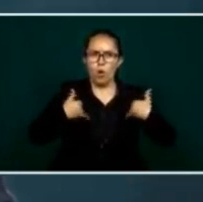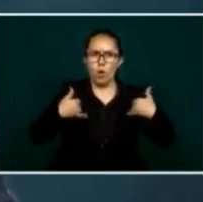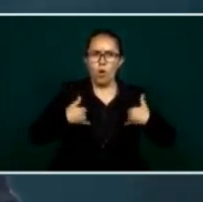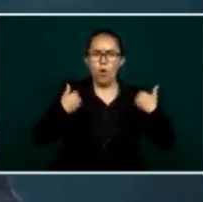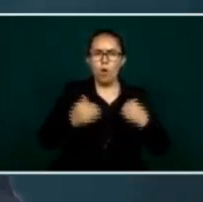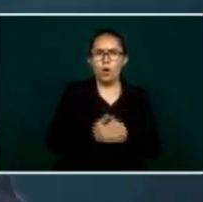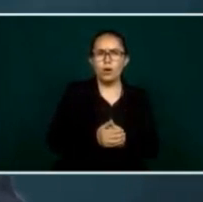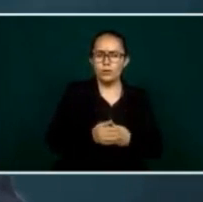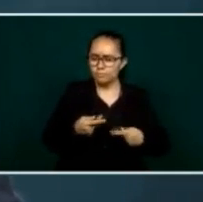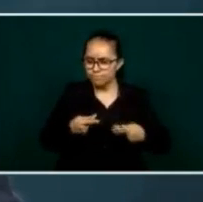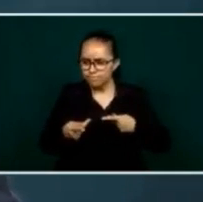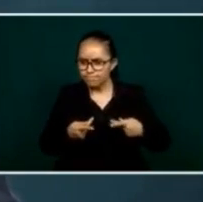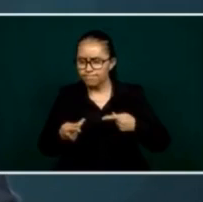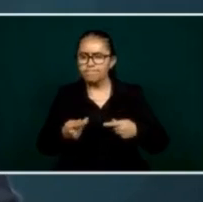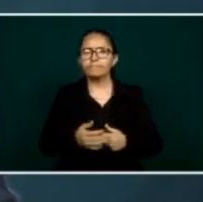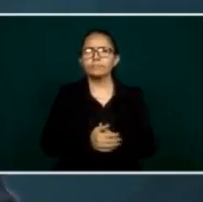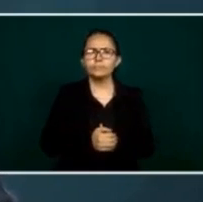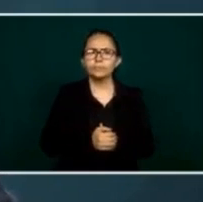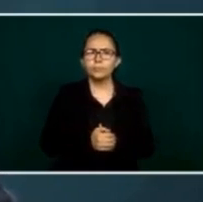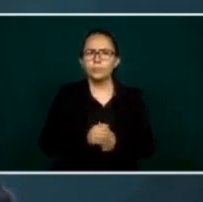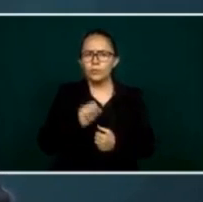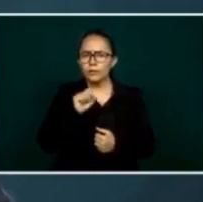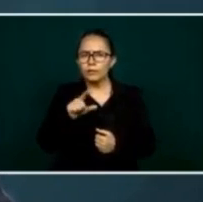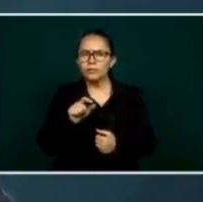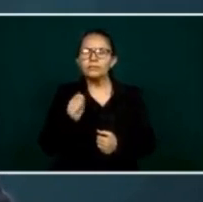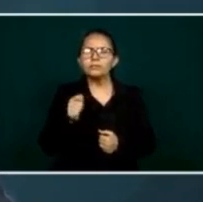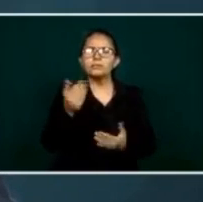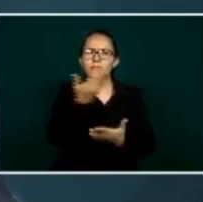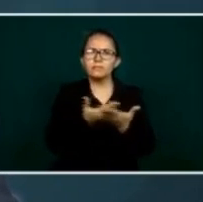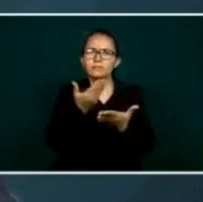the program of youth